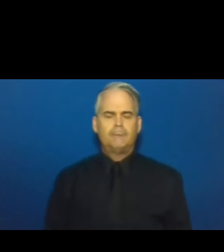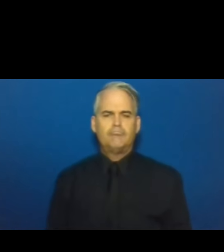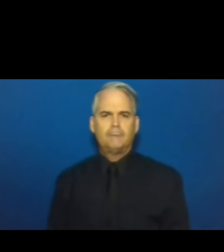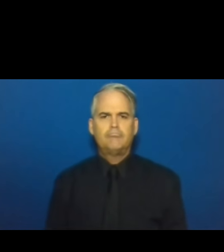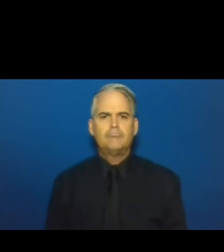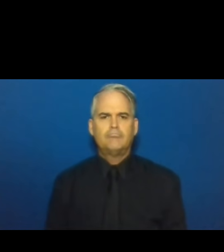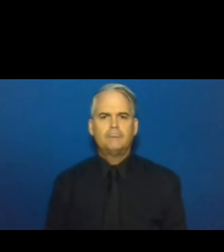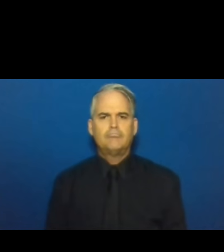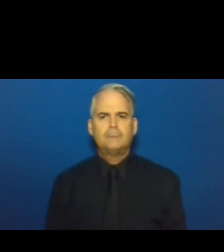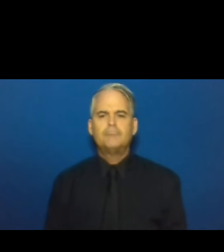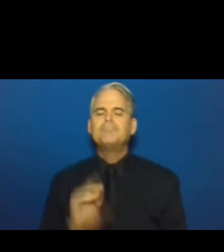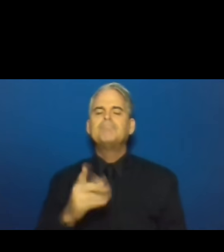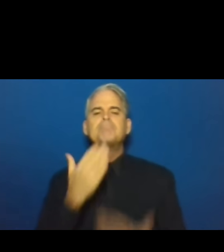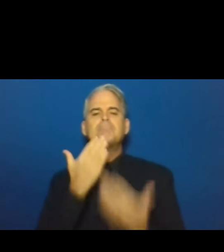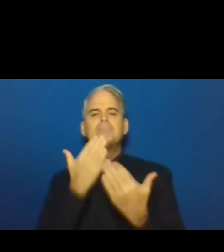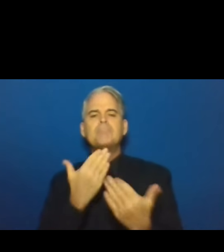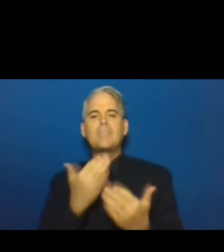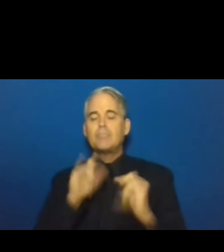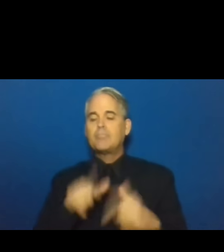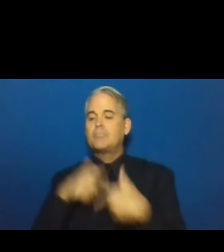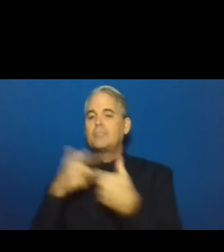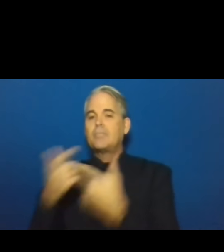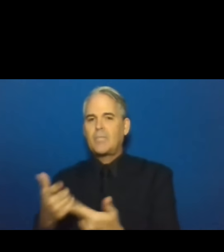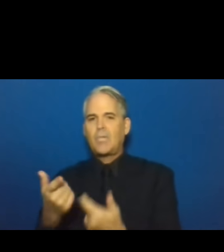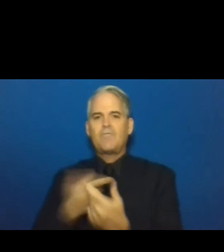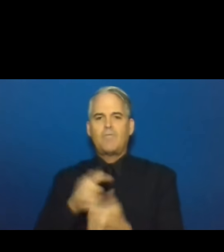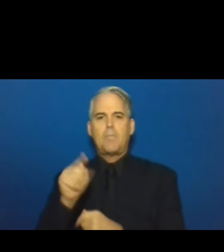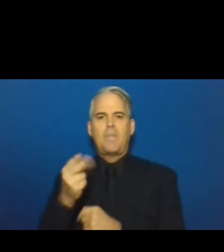Thank you. We'll go to John Sadler of the Sun, please.